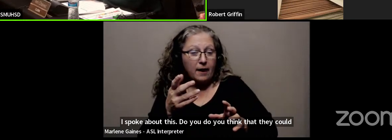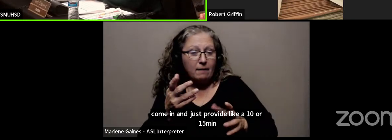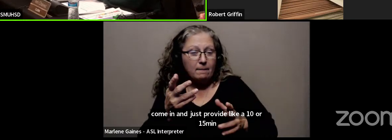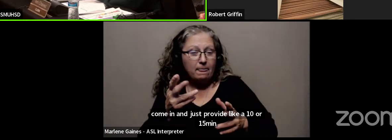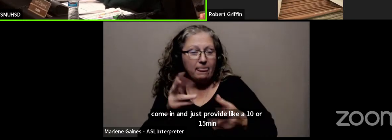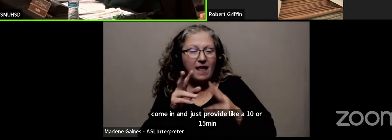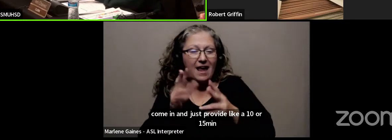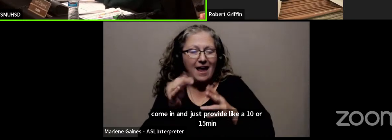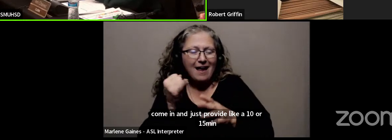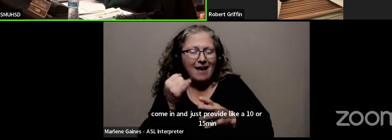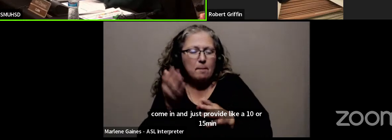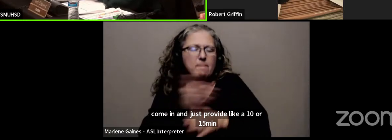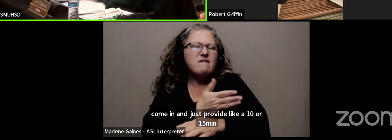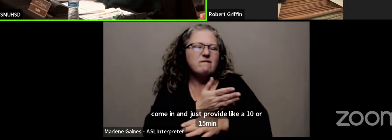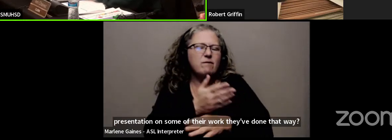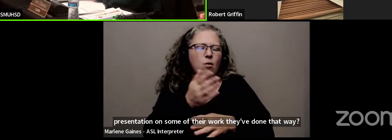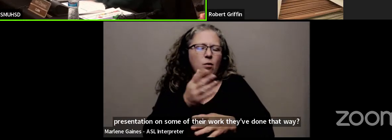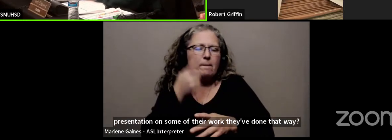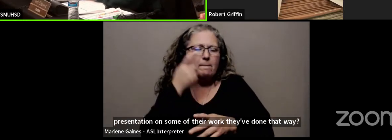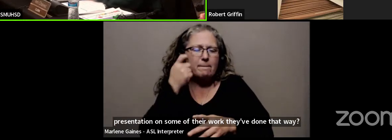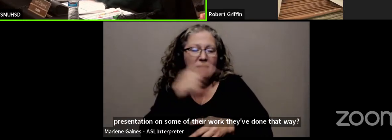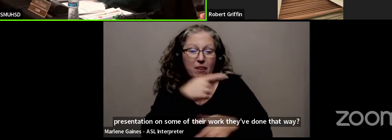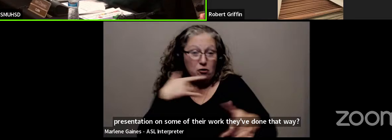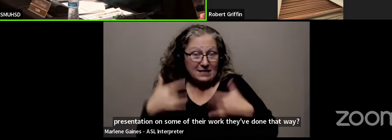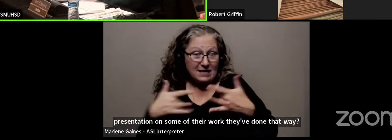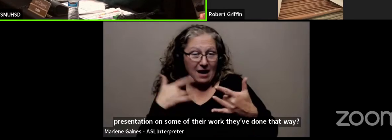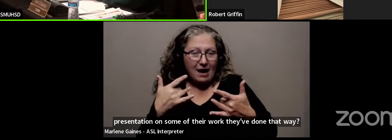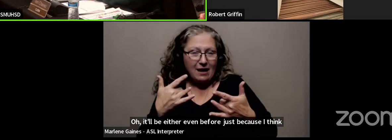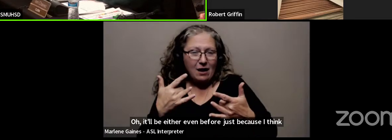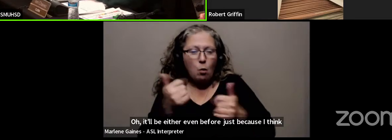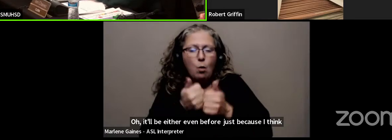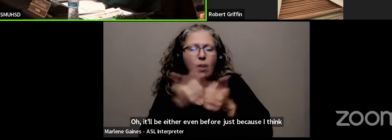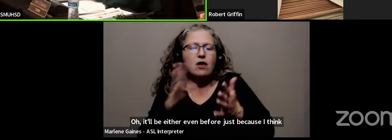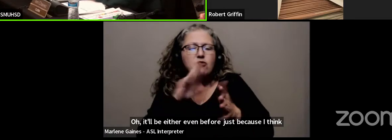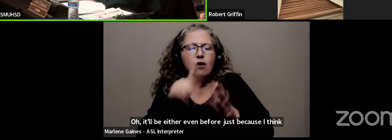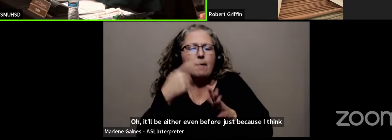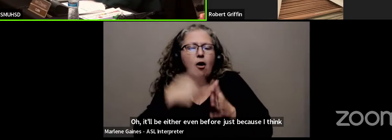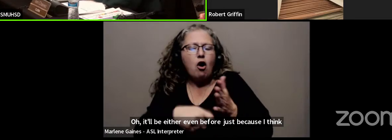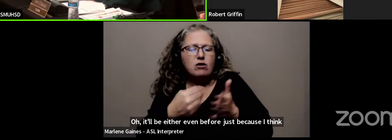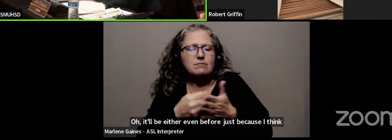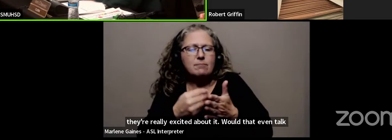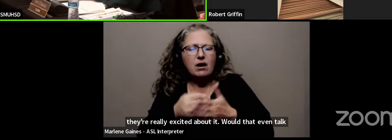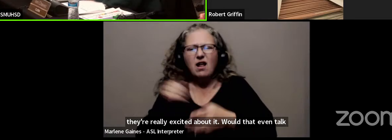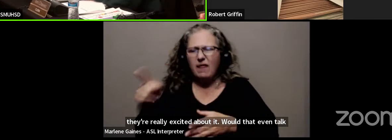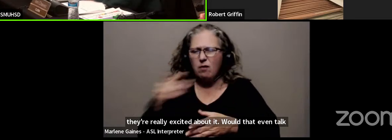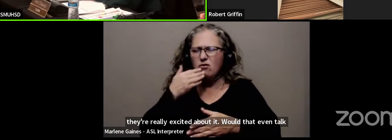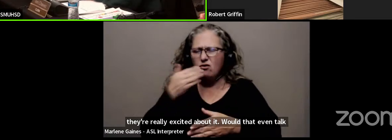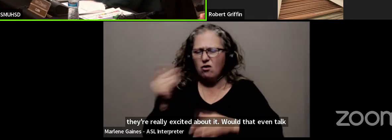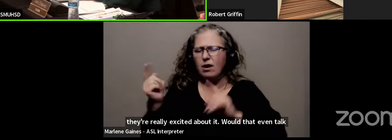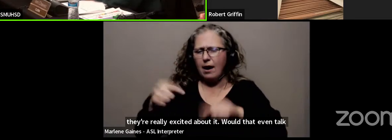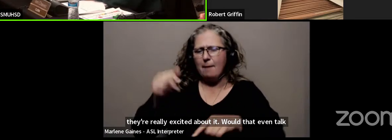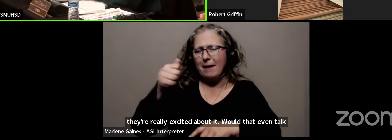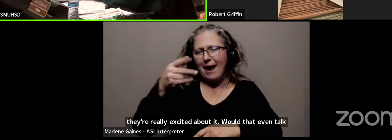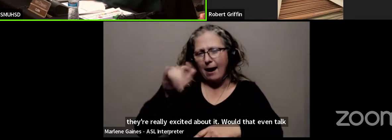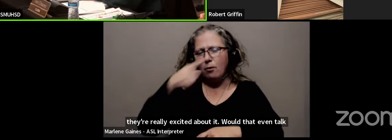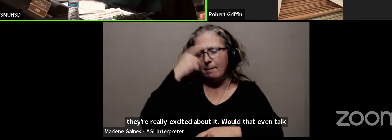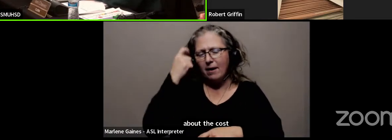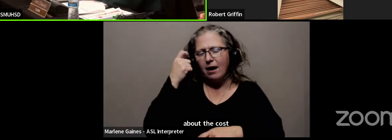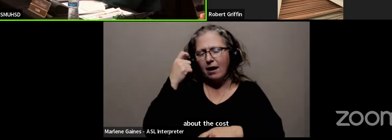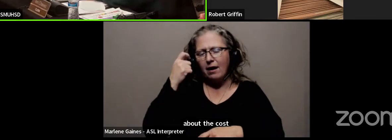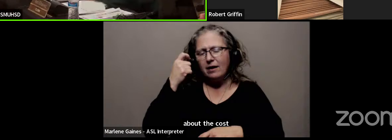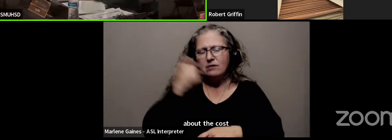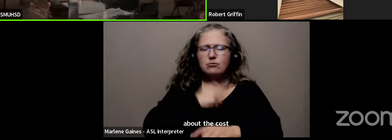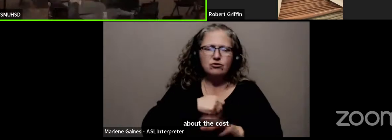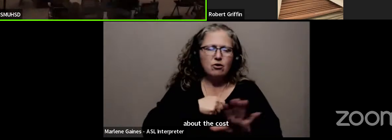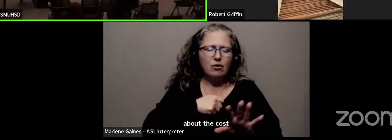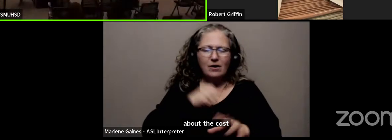sure. Even before, just because I think they're really excited about it, without even talking about the cost, just. No, they were good about coming in April because Oh, okay. Oh, April, I'm what we sorry.